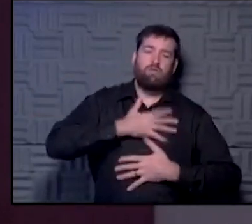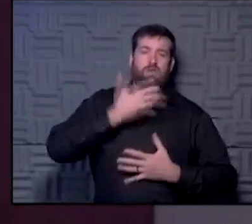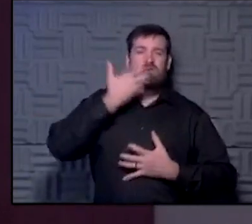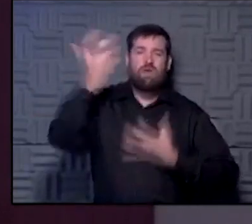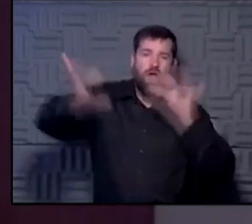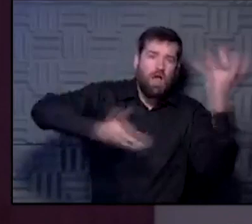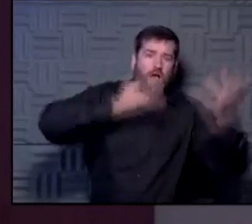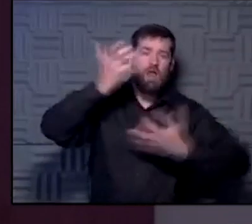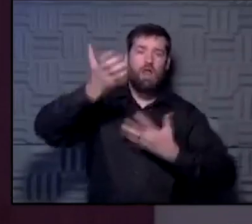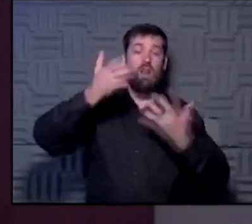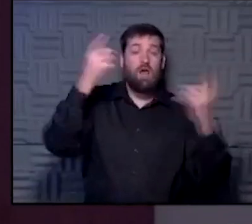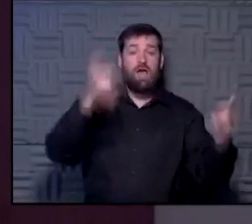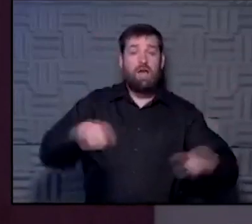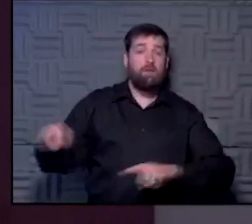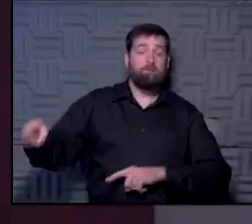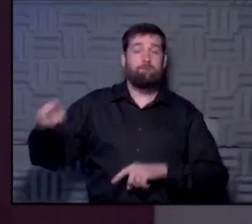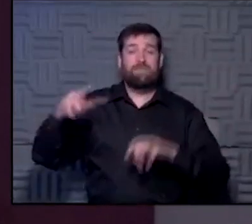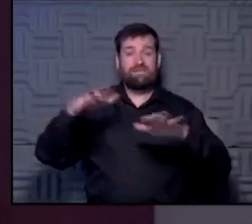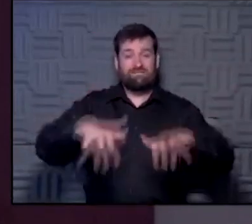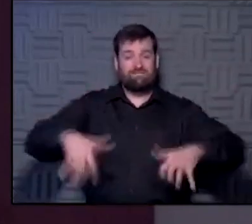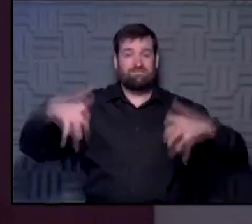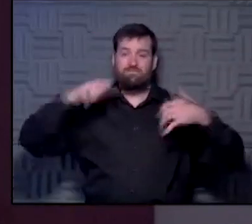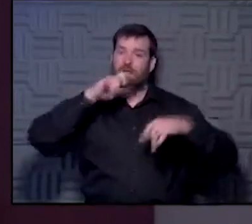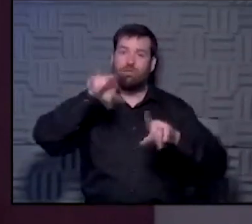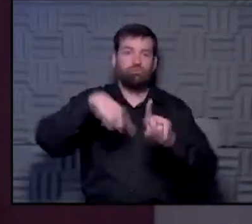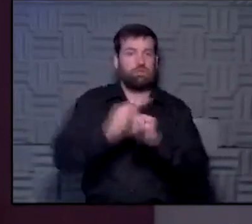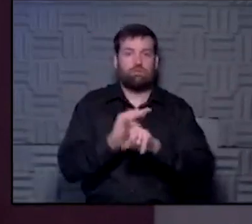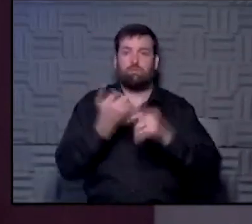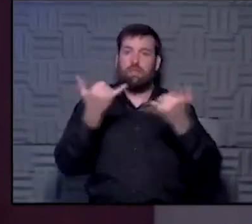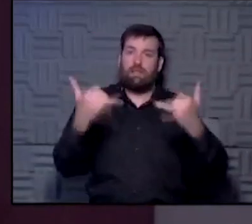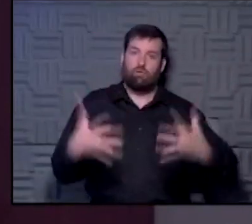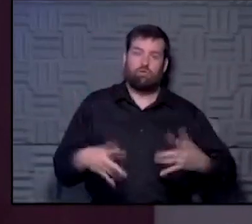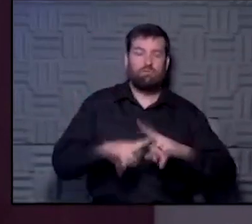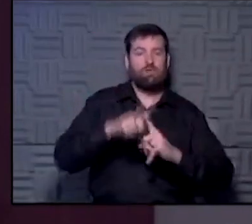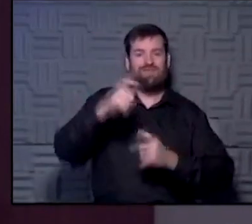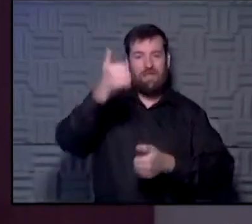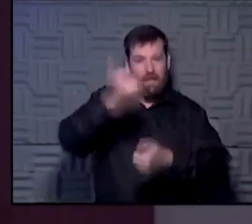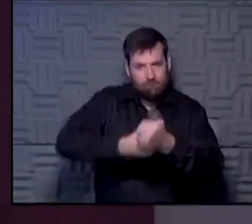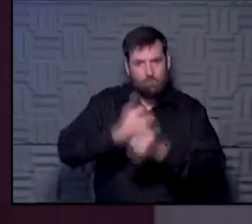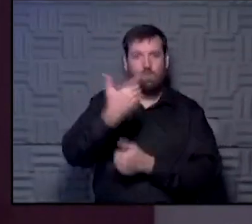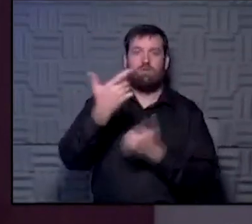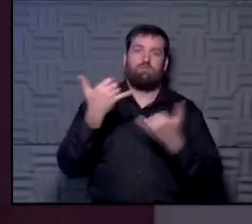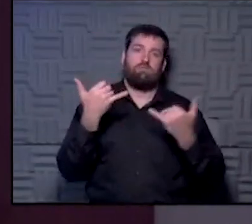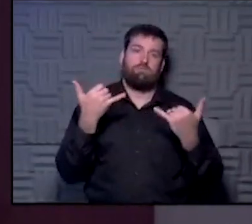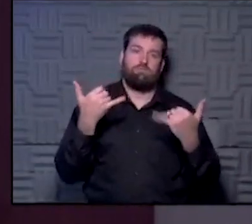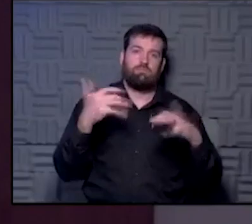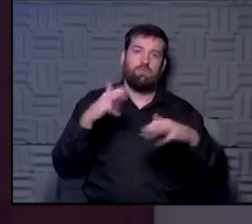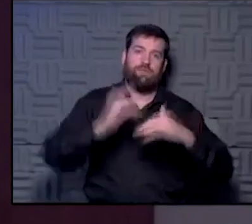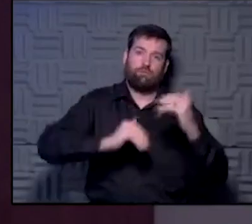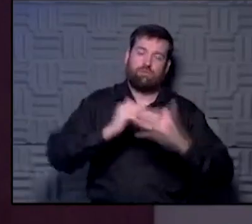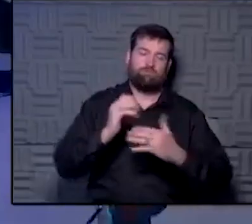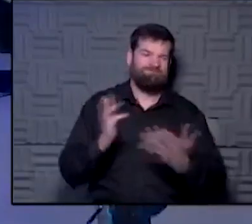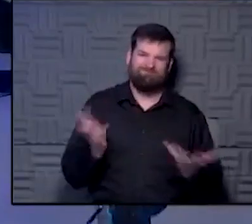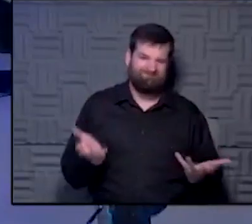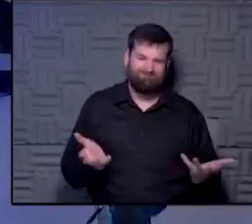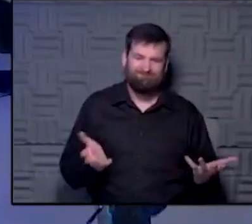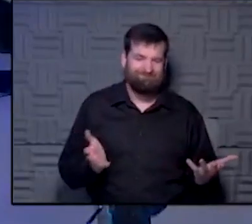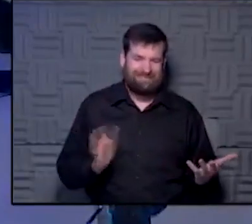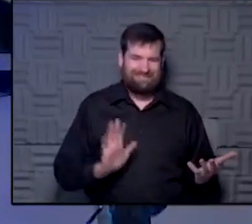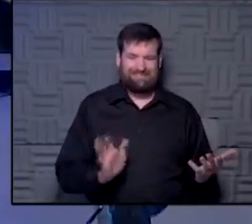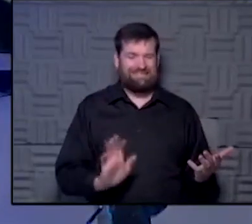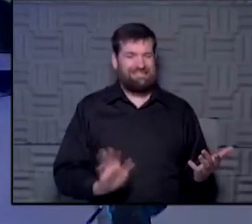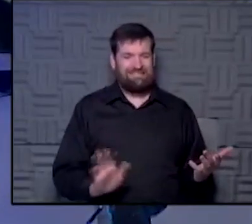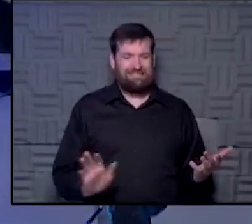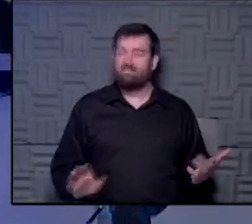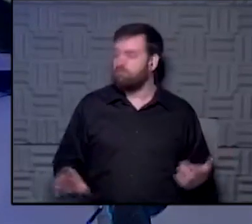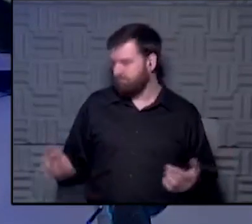yelling and screaming that happens in the stands puts not just the players at risk, but everybody in that building. So we would strongly advise against that.